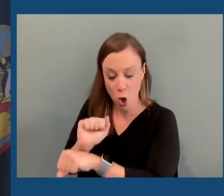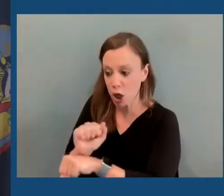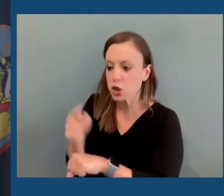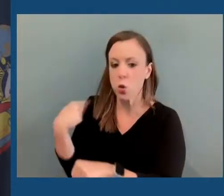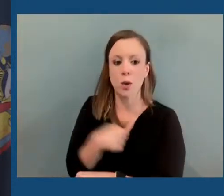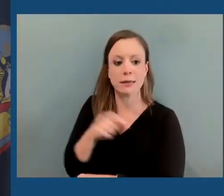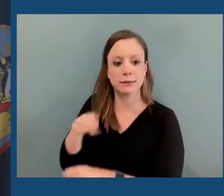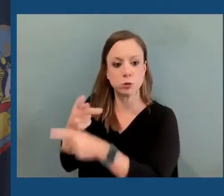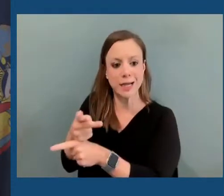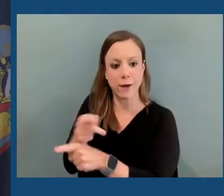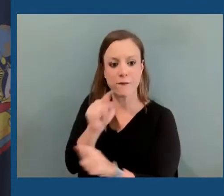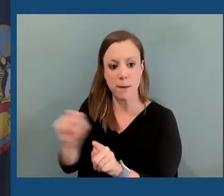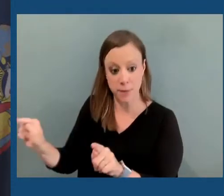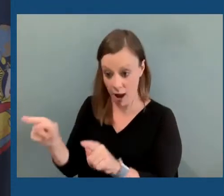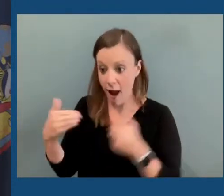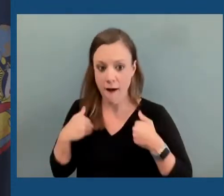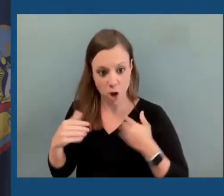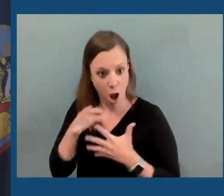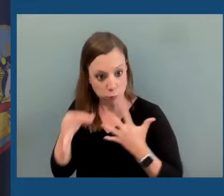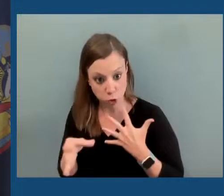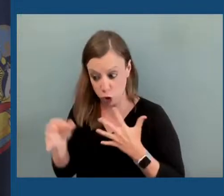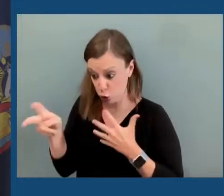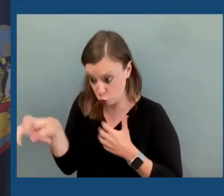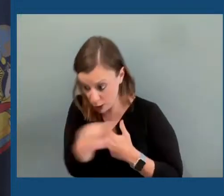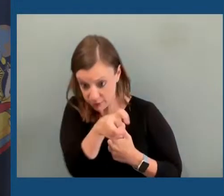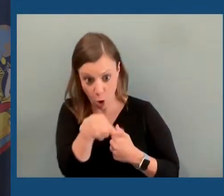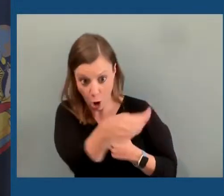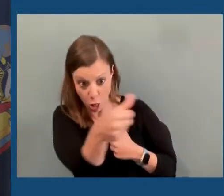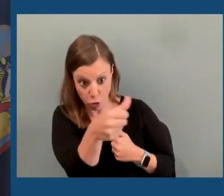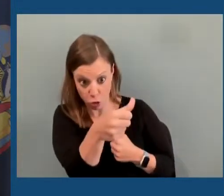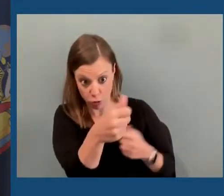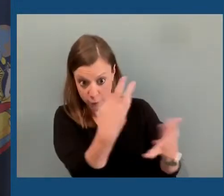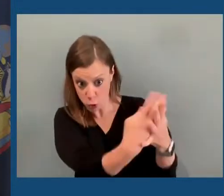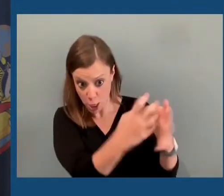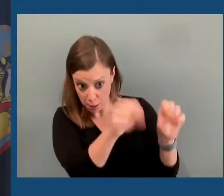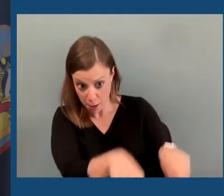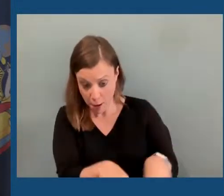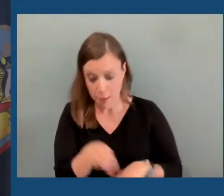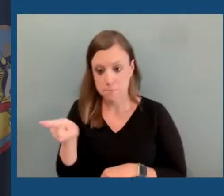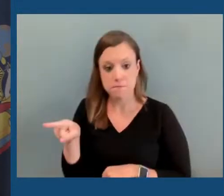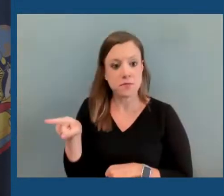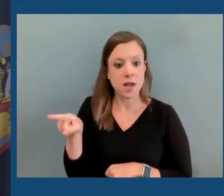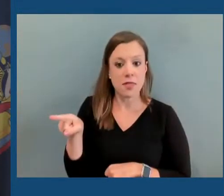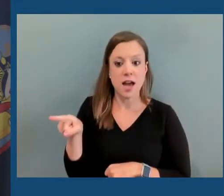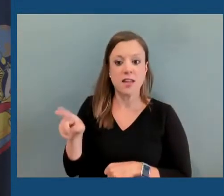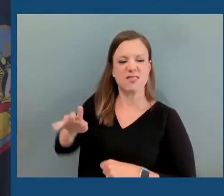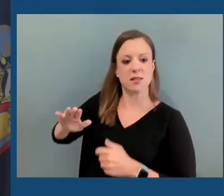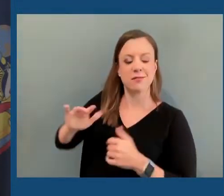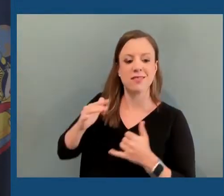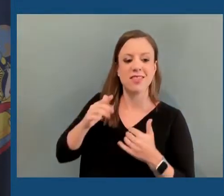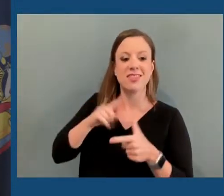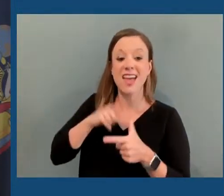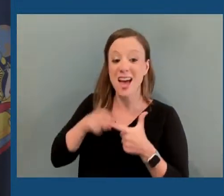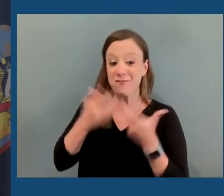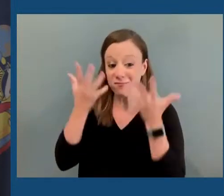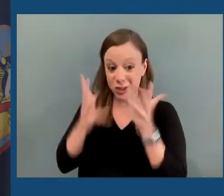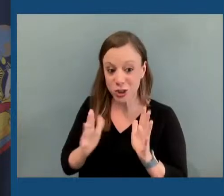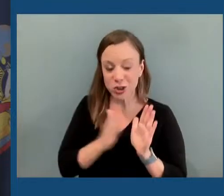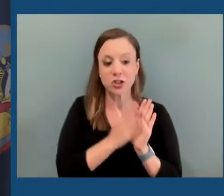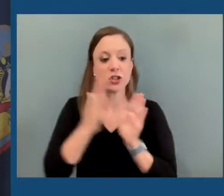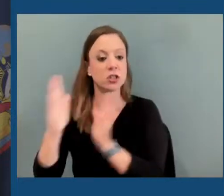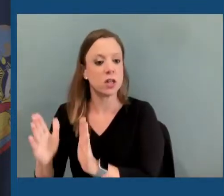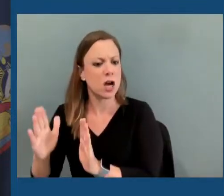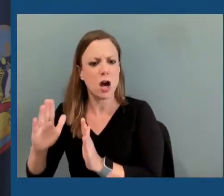them options, and then talk about what the community would want to do with that facility. For many